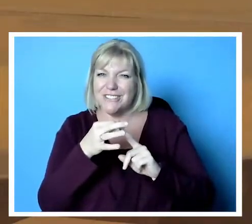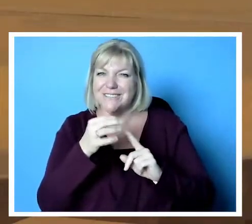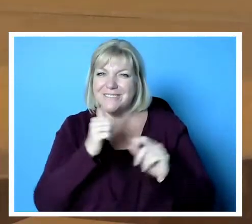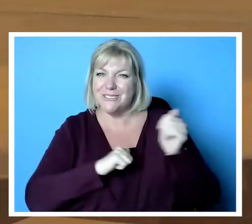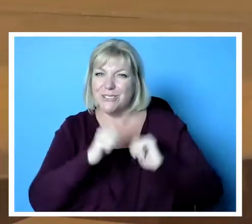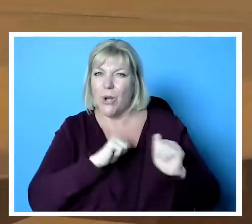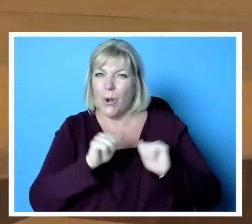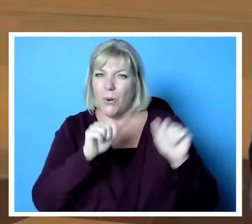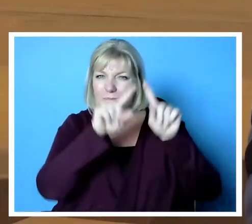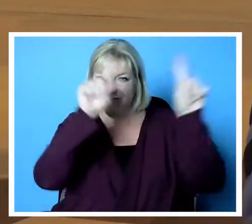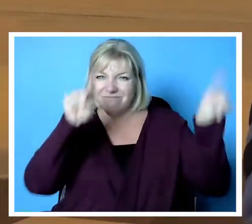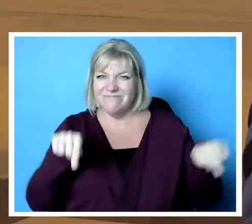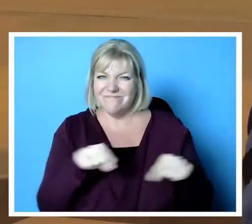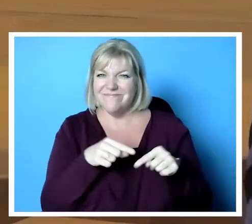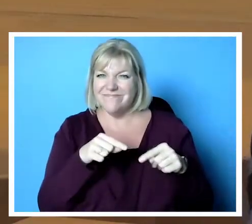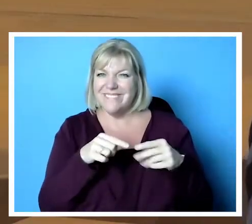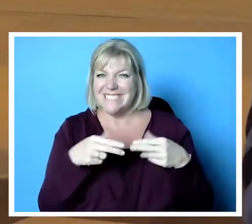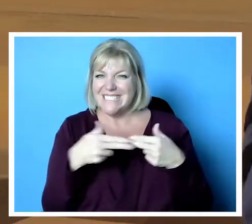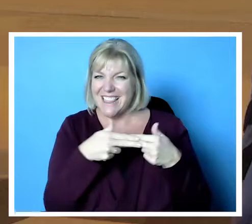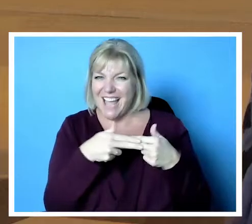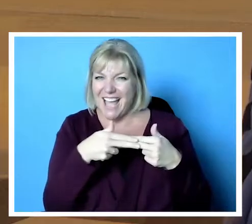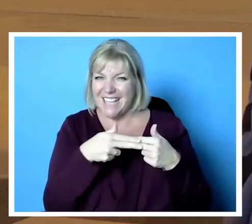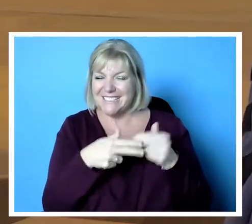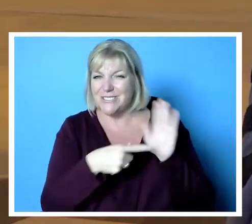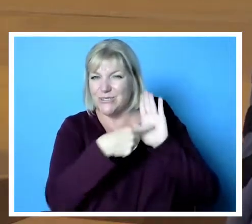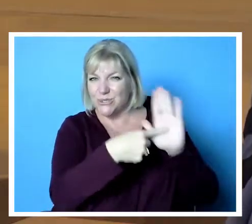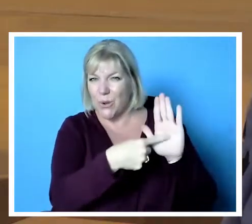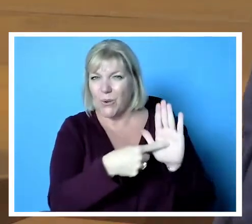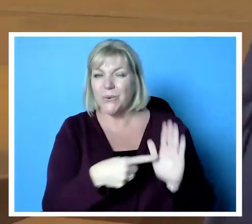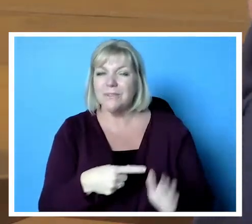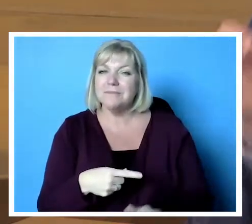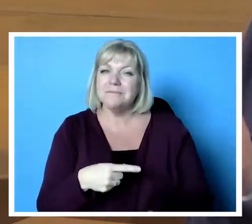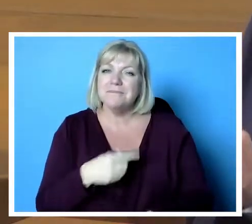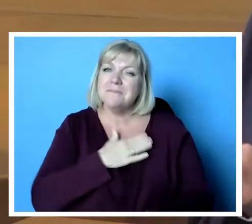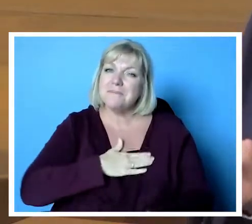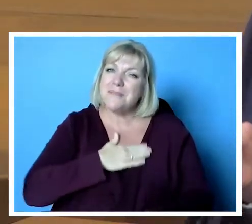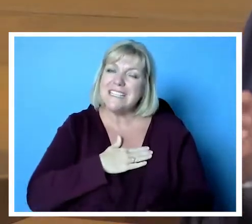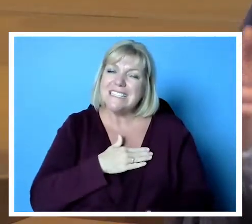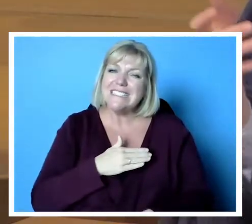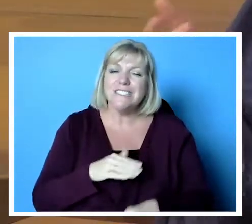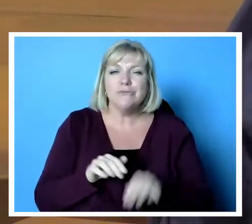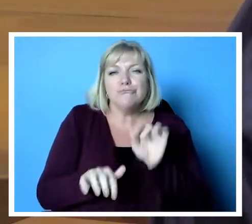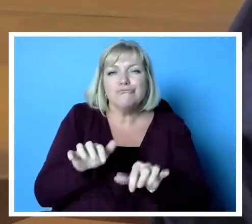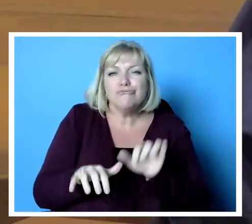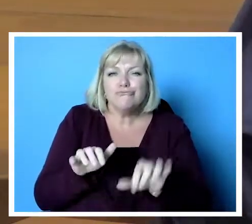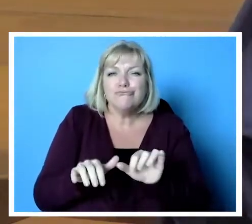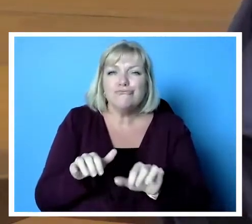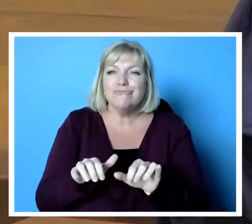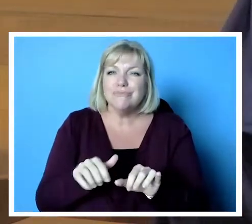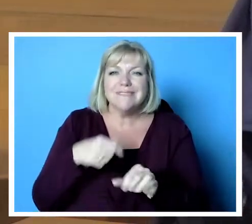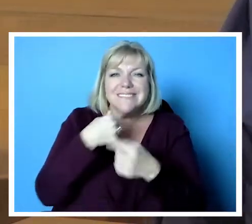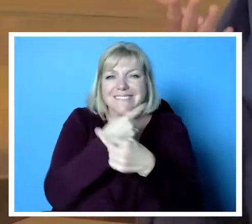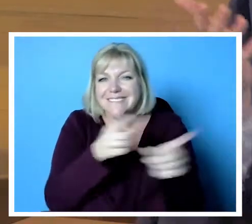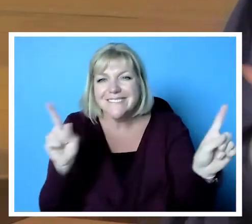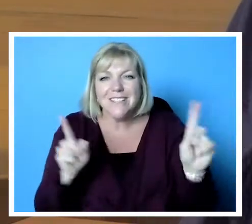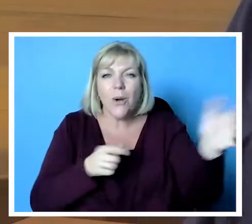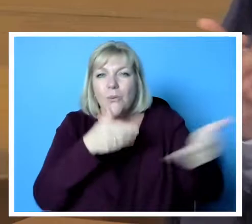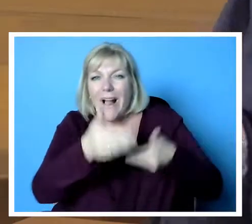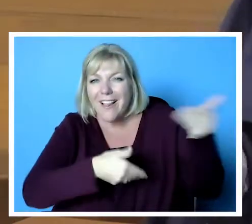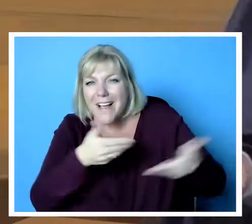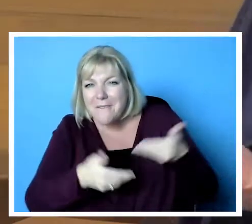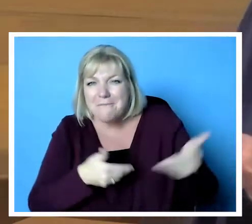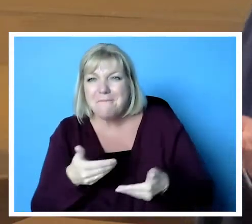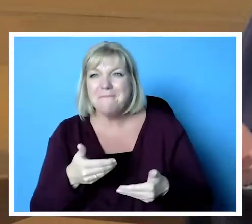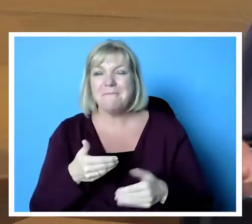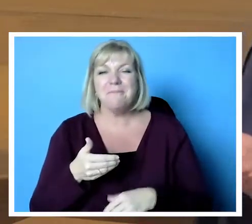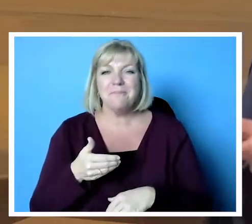you. Take a moment and give a quiet word of thanks in the chat. Tell them that they are welcomed here, and when you